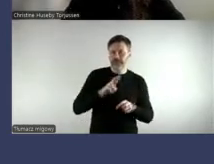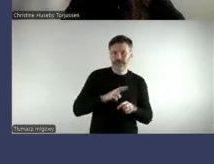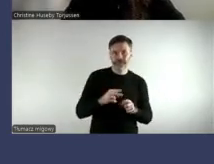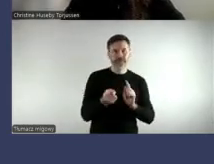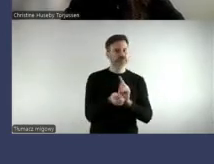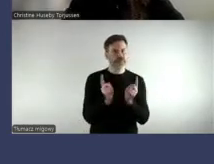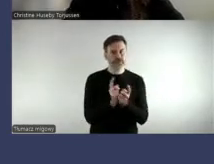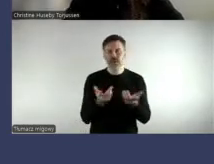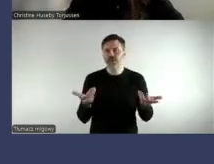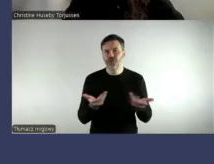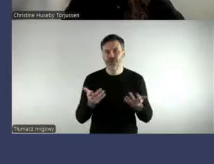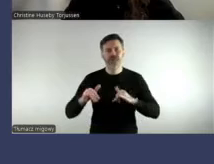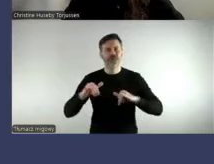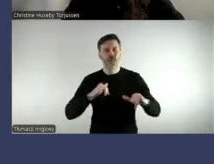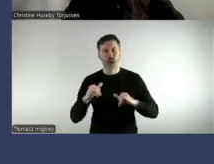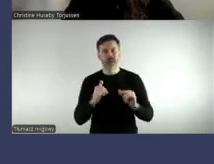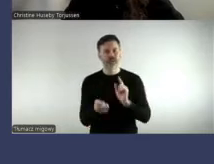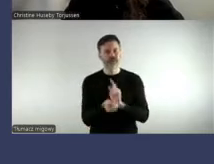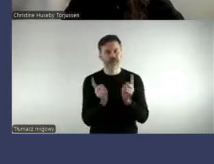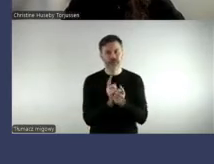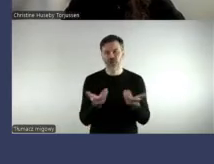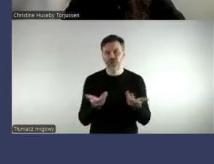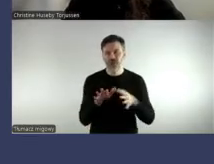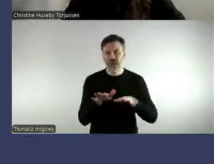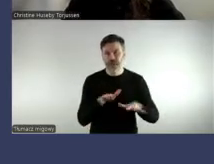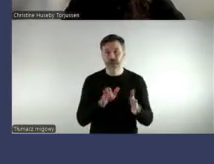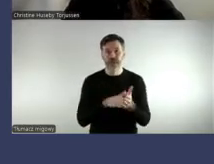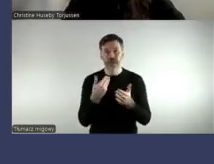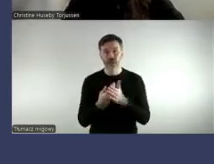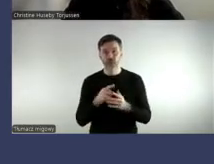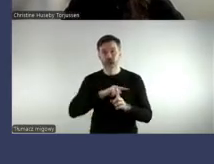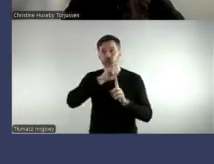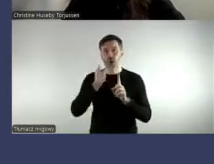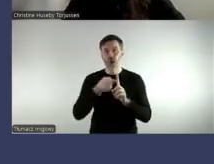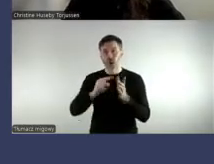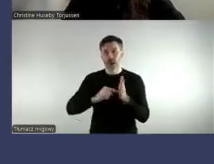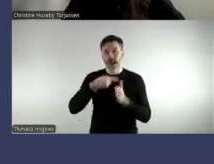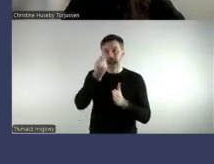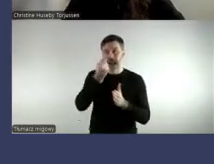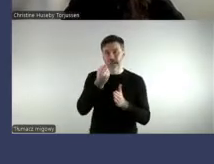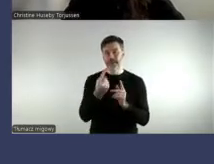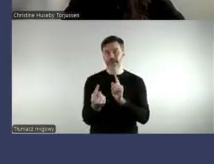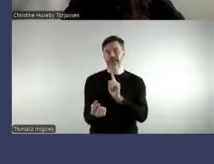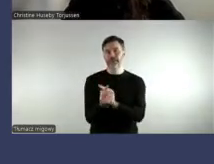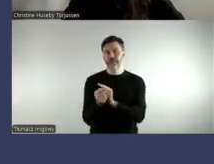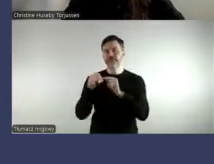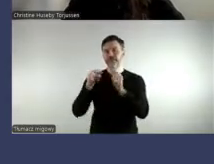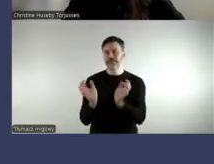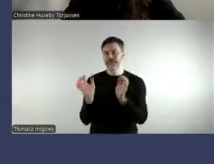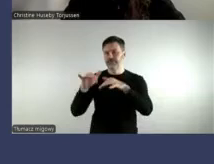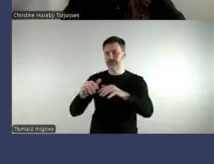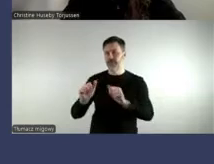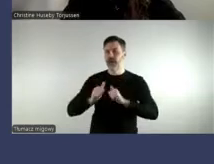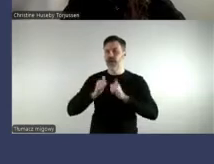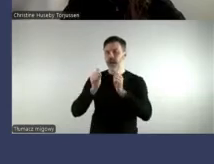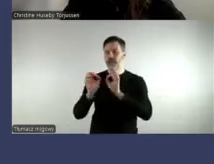meetings, to discuss how to handle crisis or on or close to the Norwegian-Swedish border. But